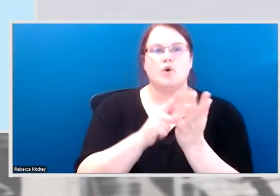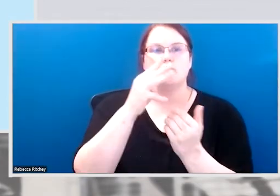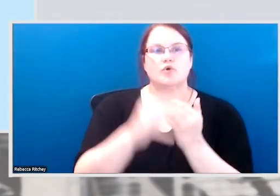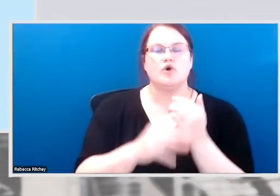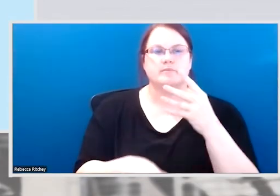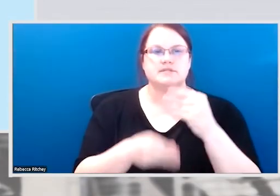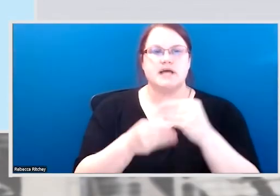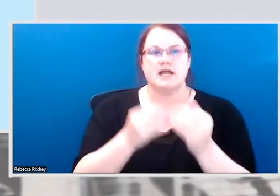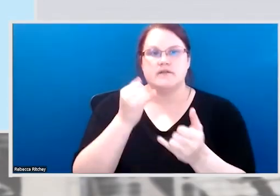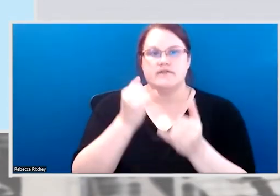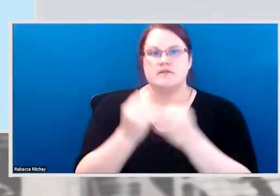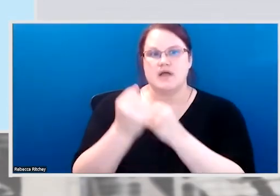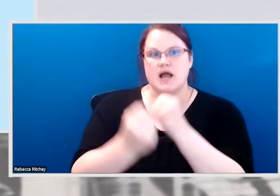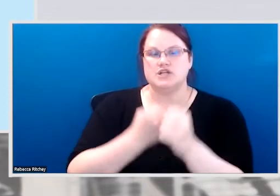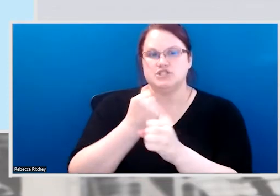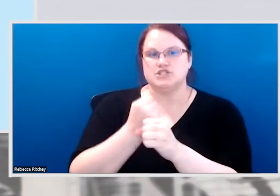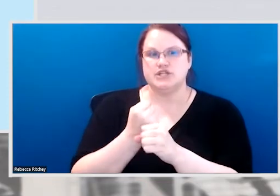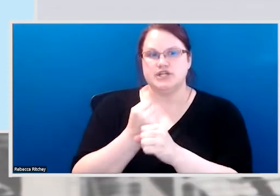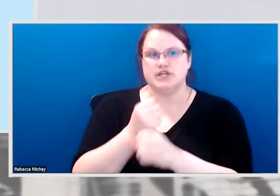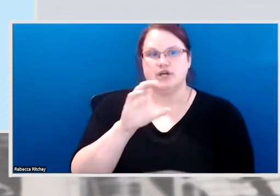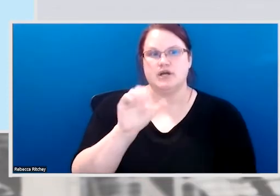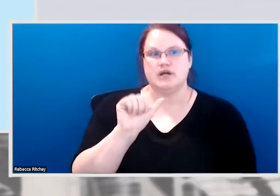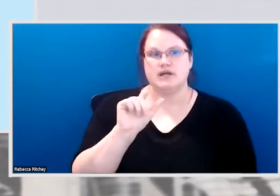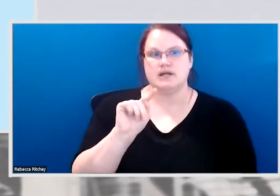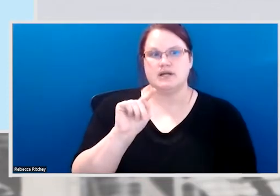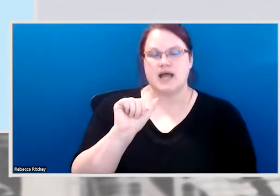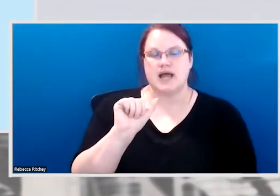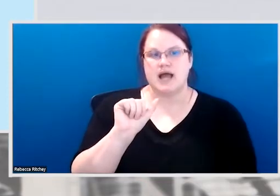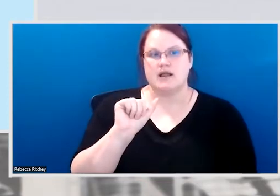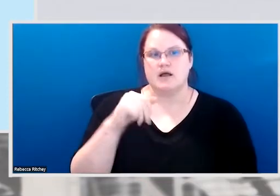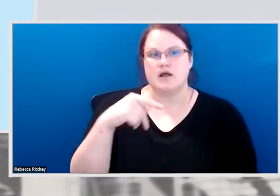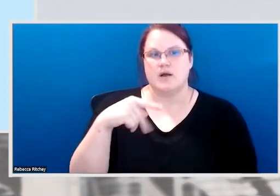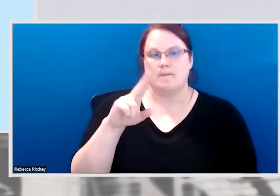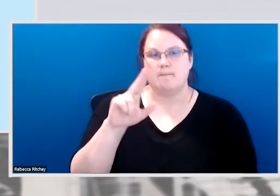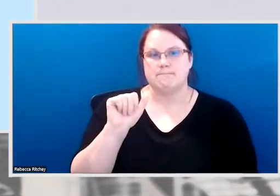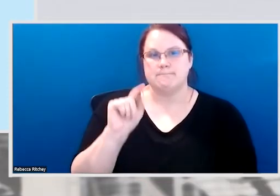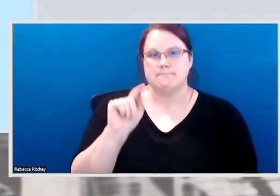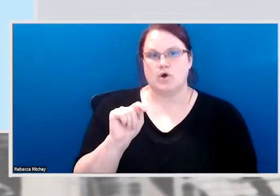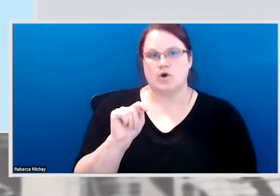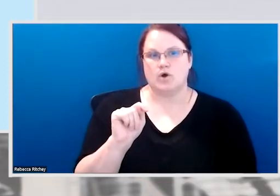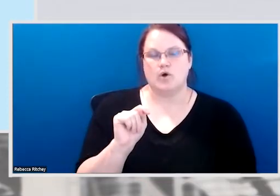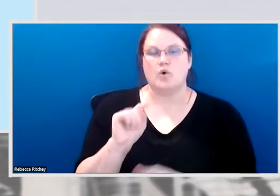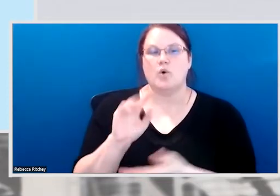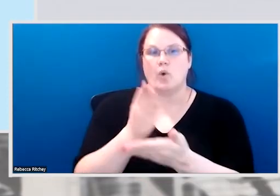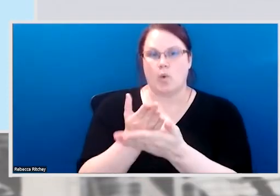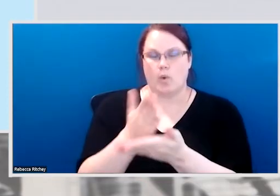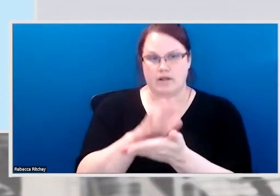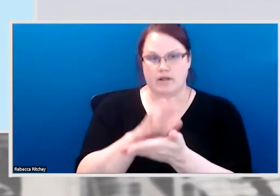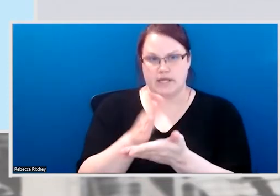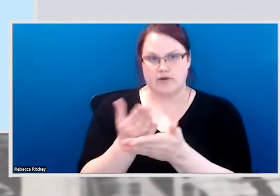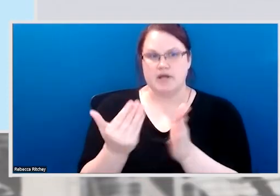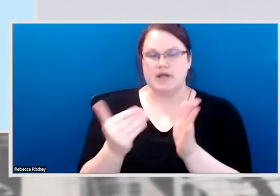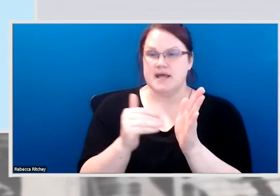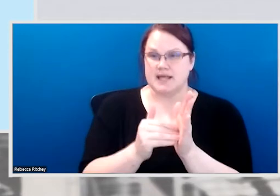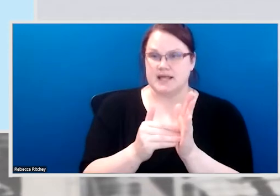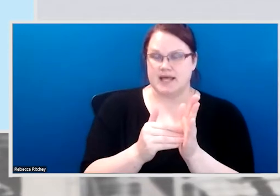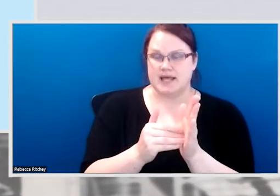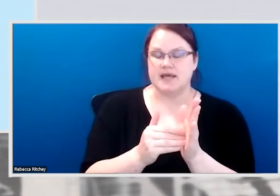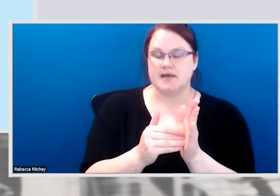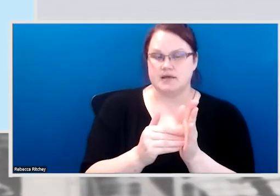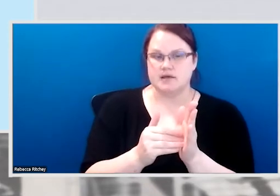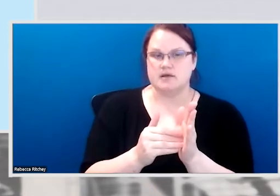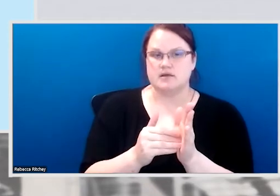the last year to the Catapult entrepreneurship programs, Catapult Culinary, which again, these